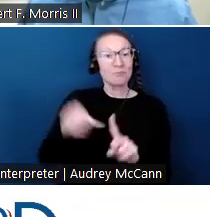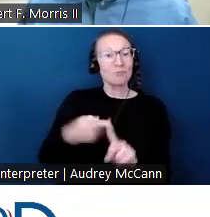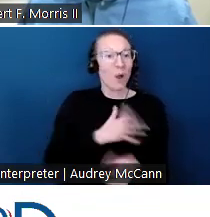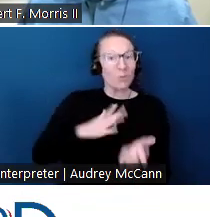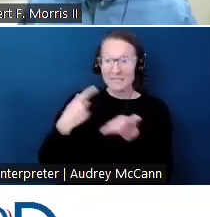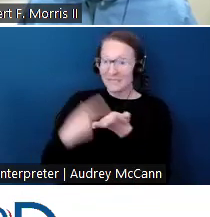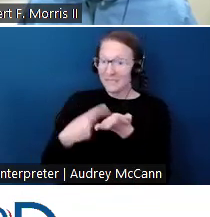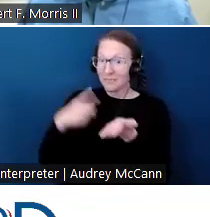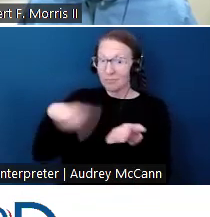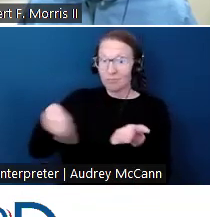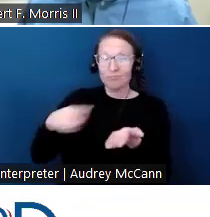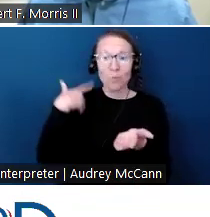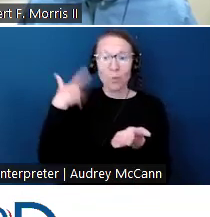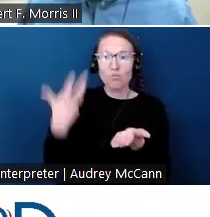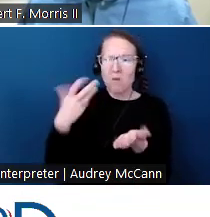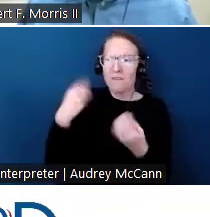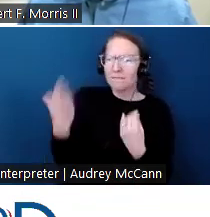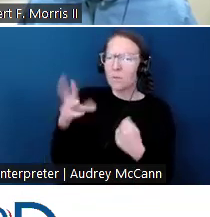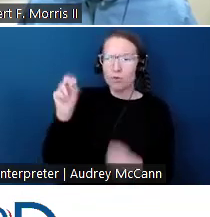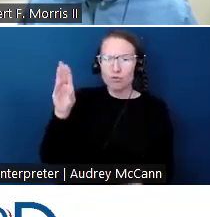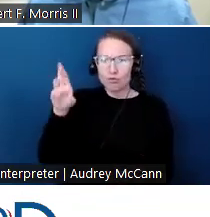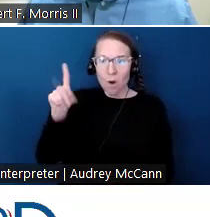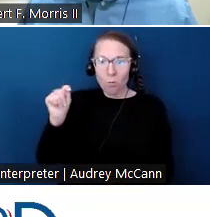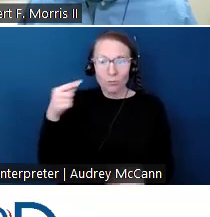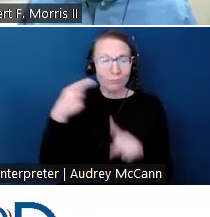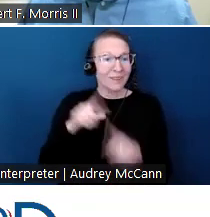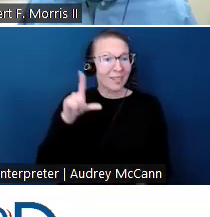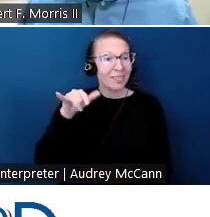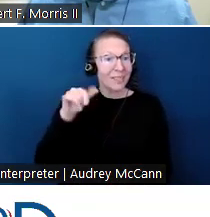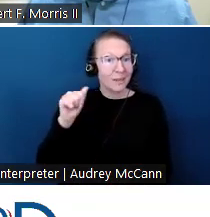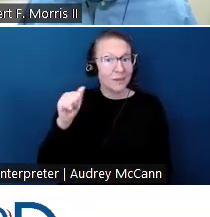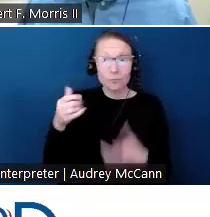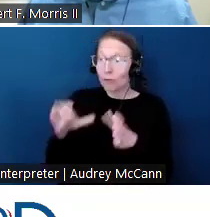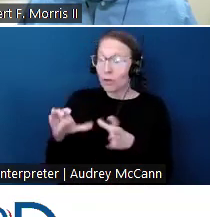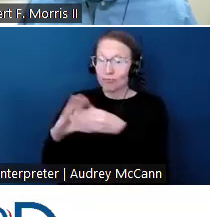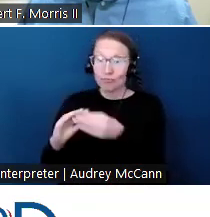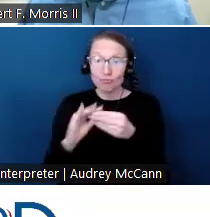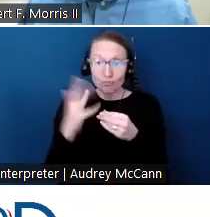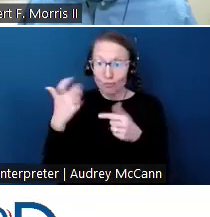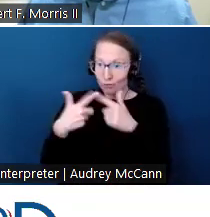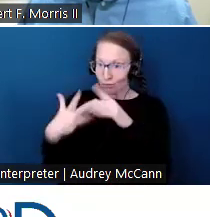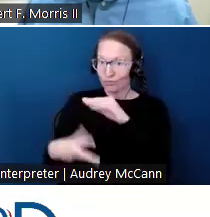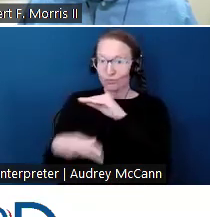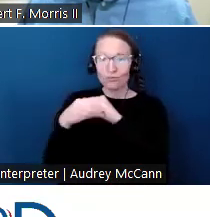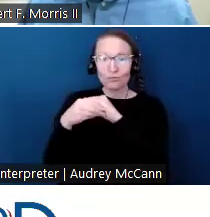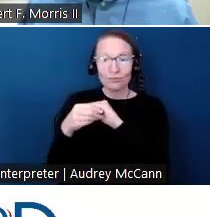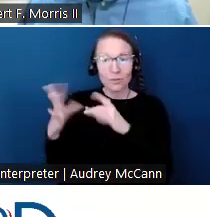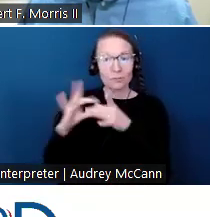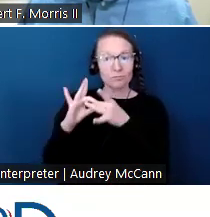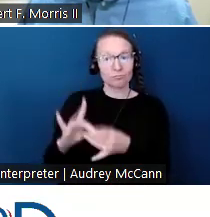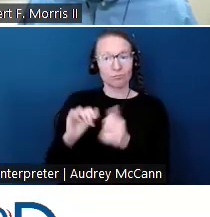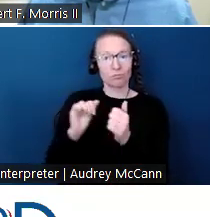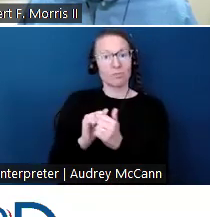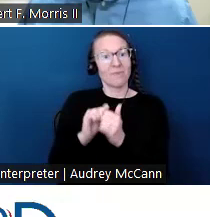just give Robert and Leah a chance if there's anything else you wanted to say around how people with disabilities